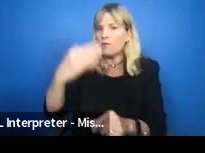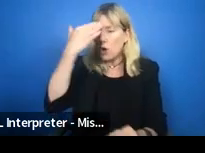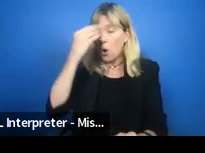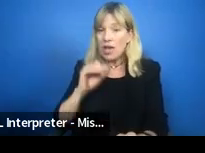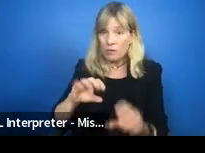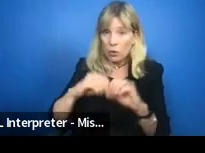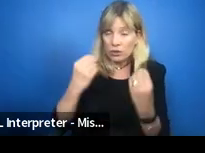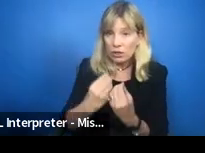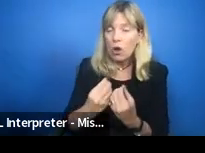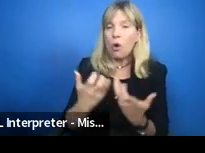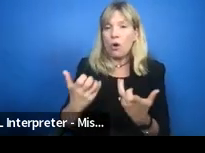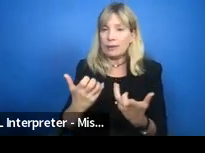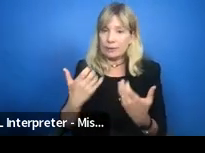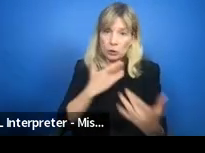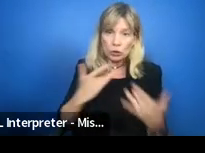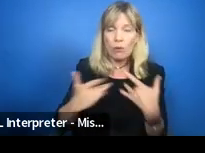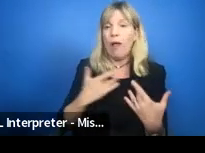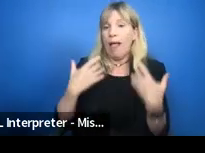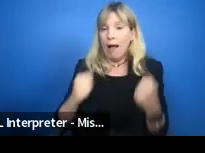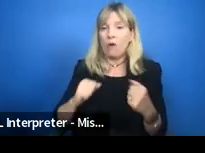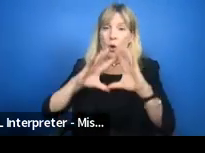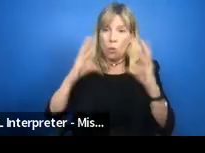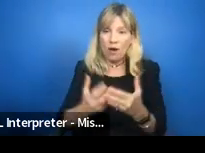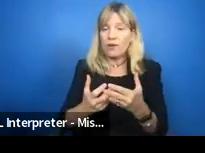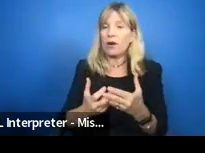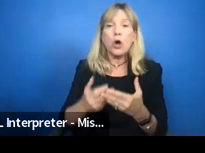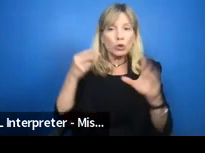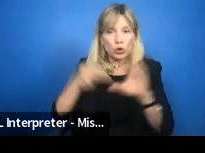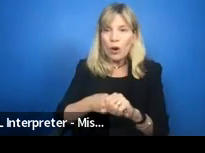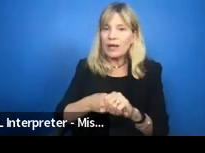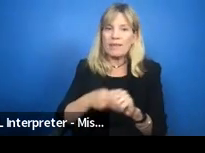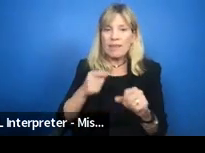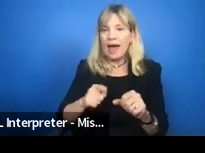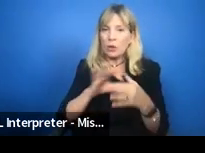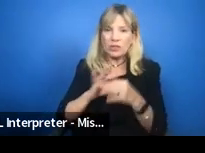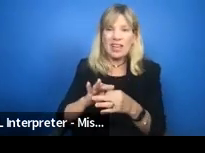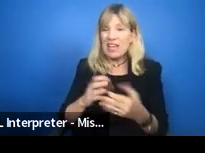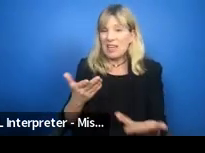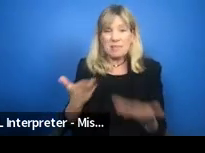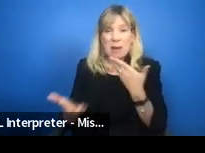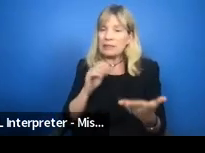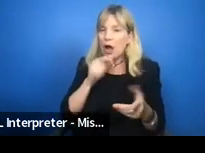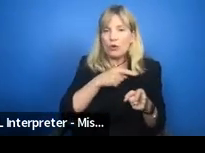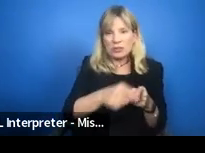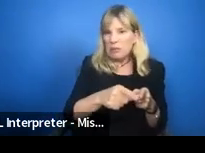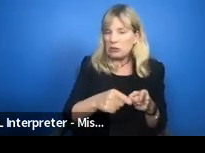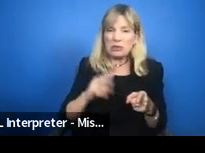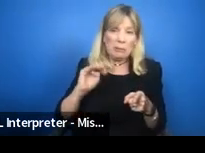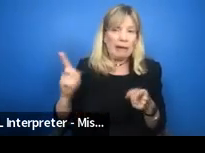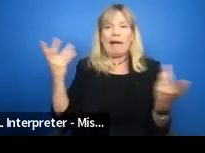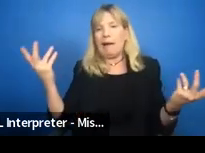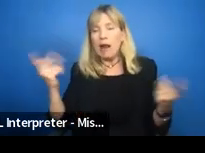interested in health and welfare of your communities, join a healthcare coalition. Even if it's not your issue area,